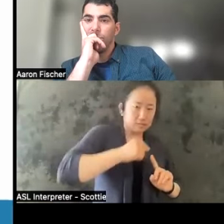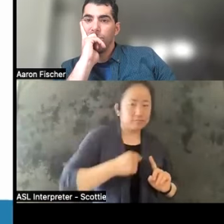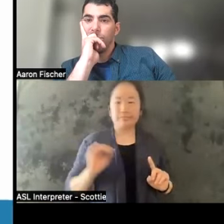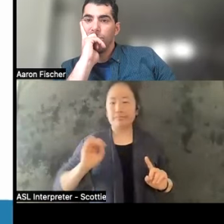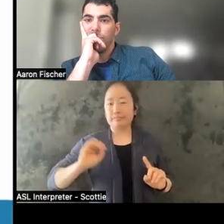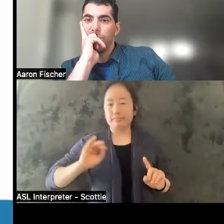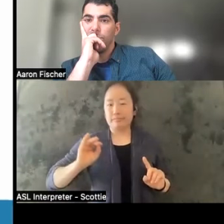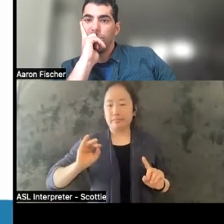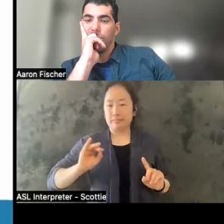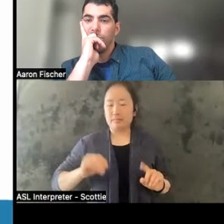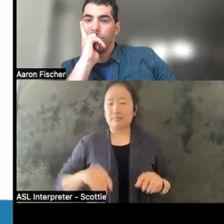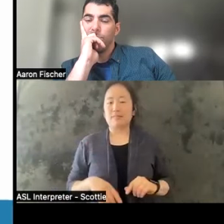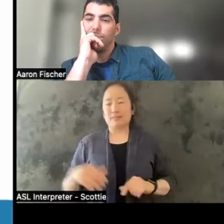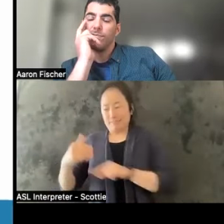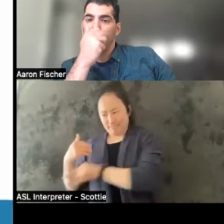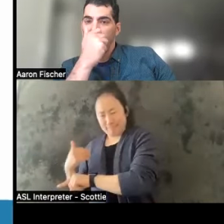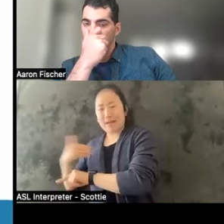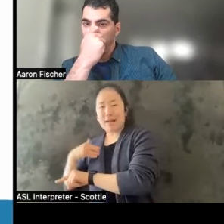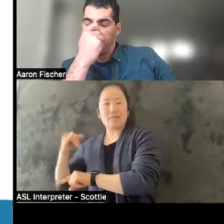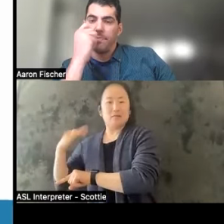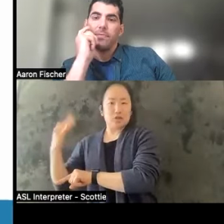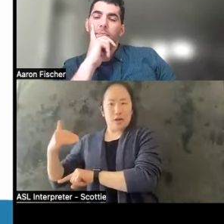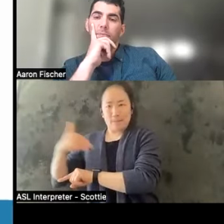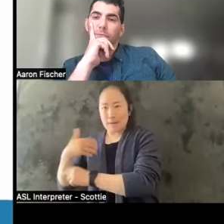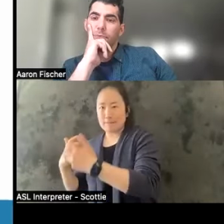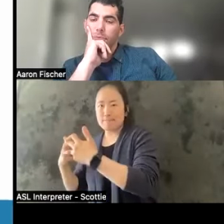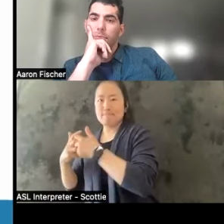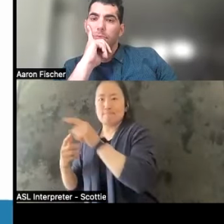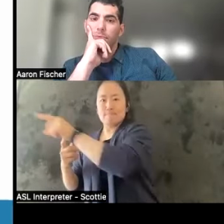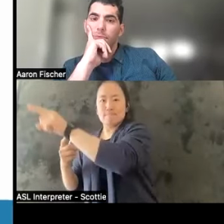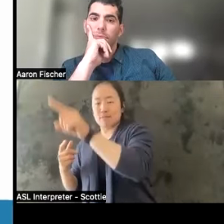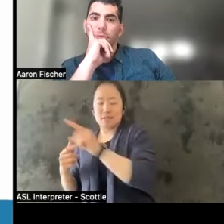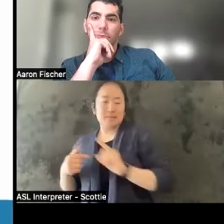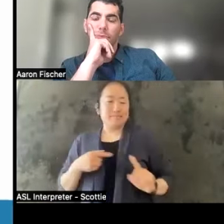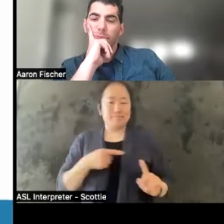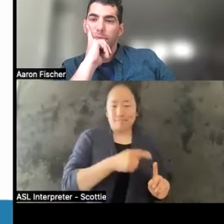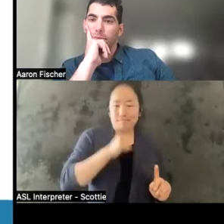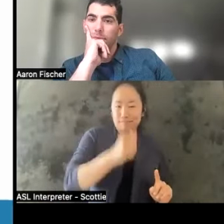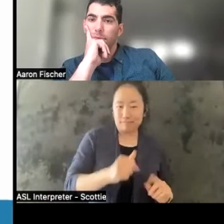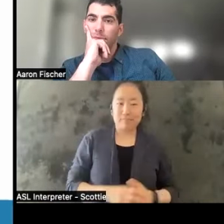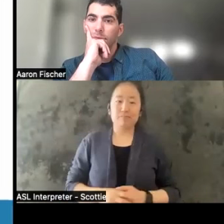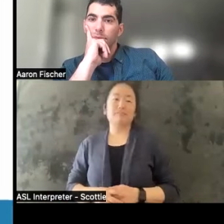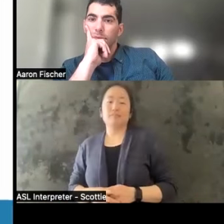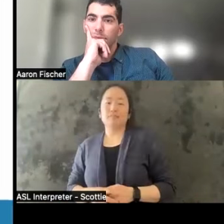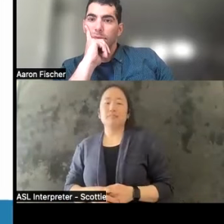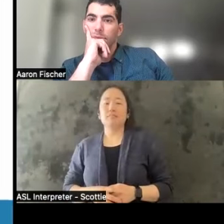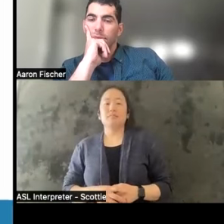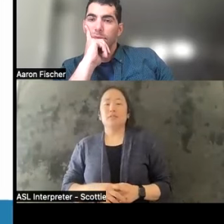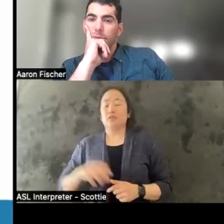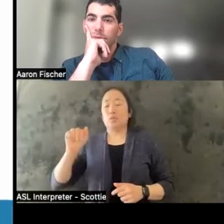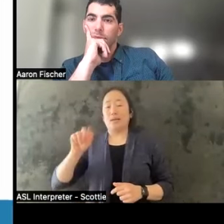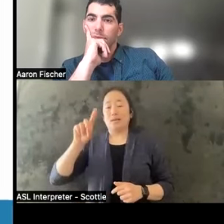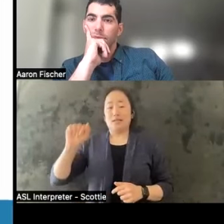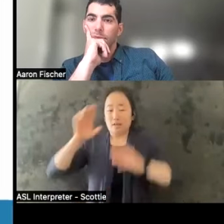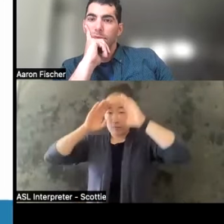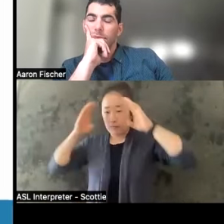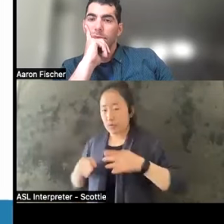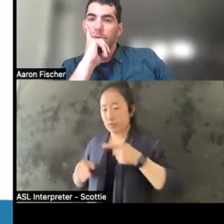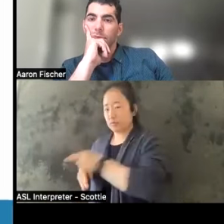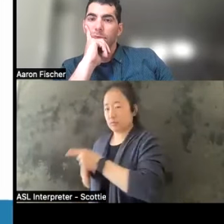very presence can be very beneficial. So the ADA is really focused on service animals, at least